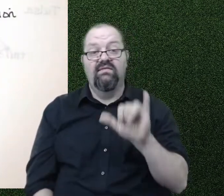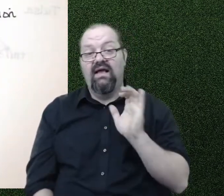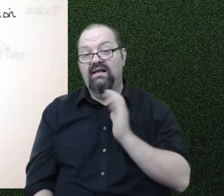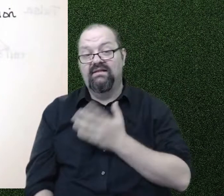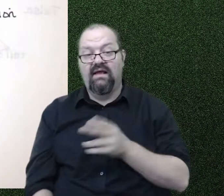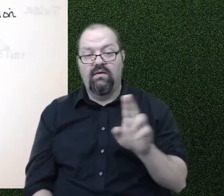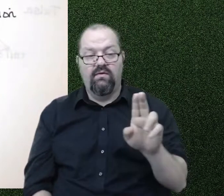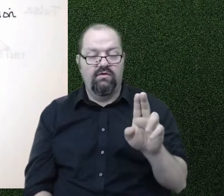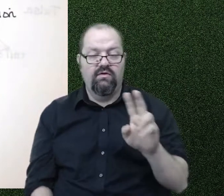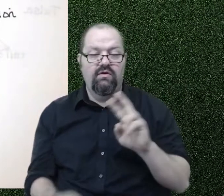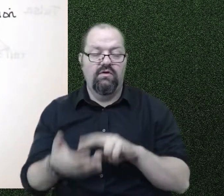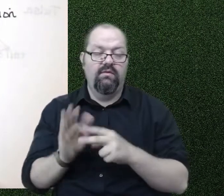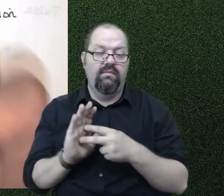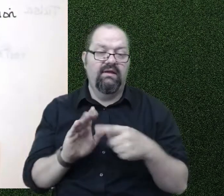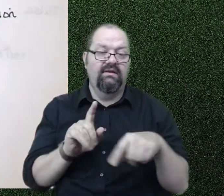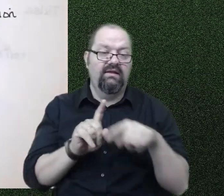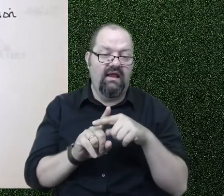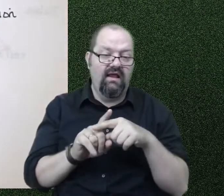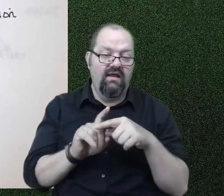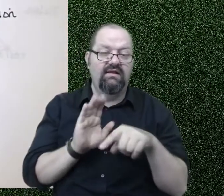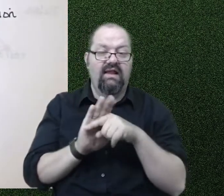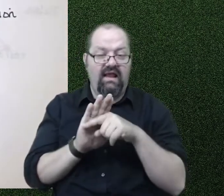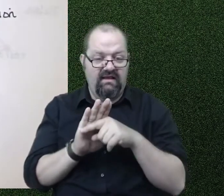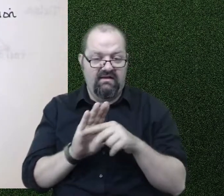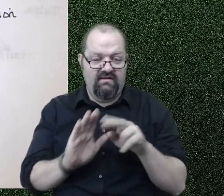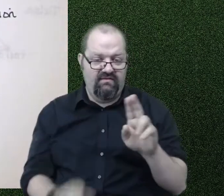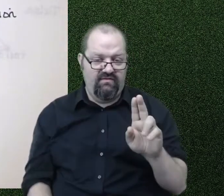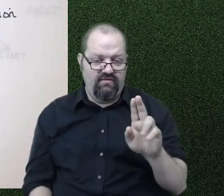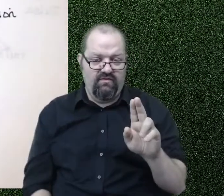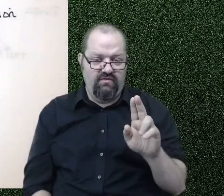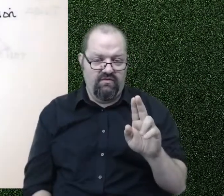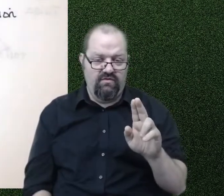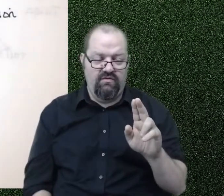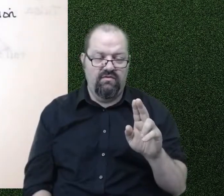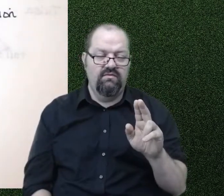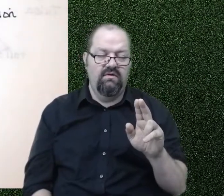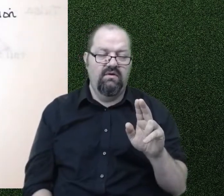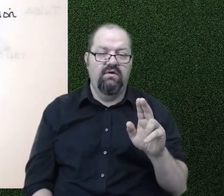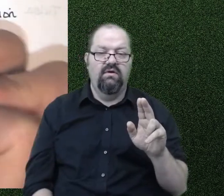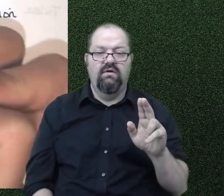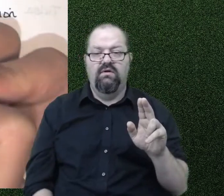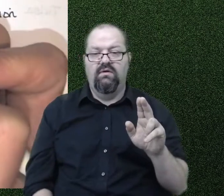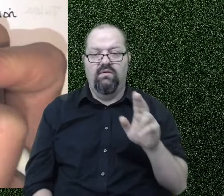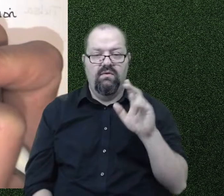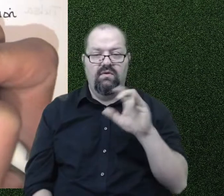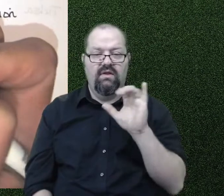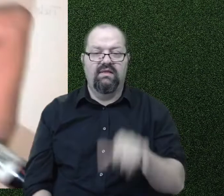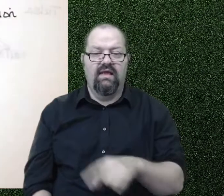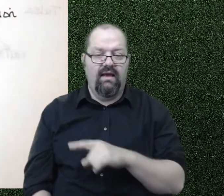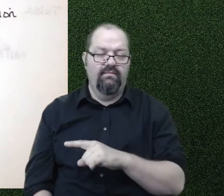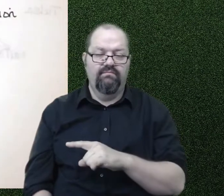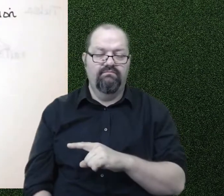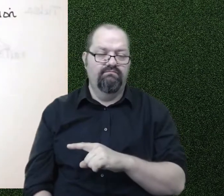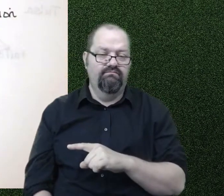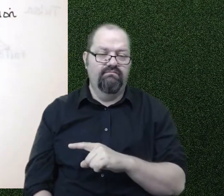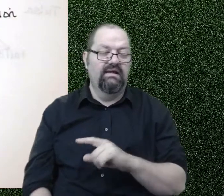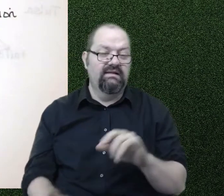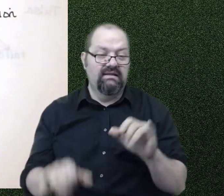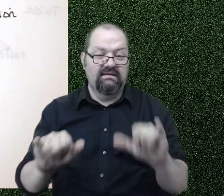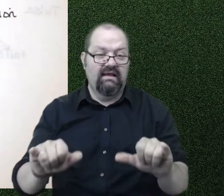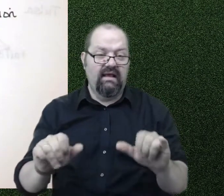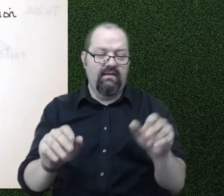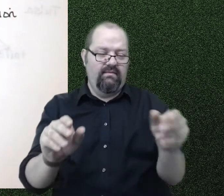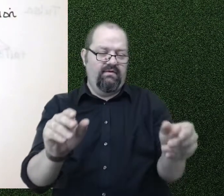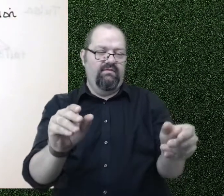negative U, and try to draw it exactly the same, but in the opposite direction, that's that right there. And negative